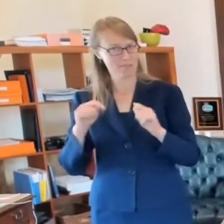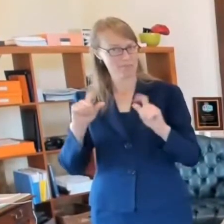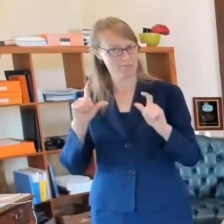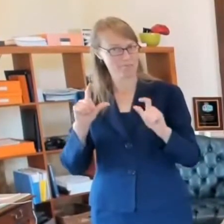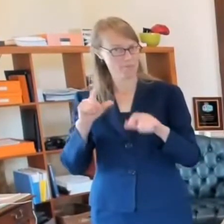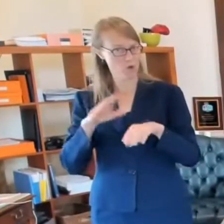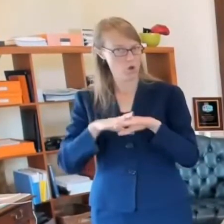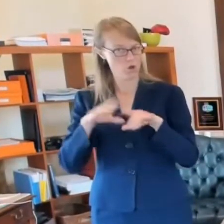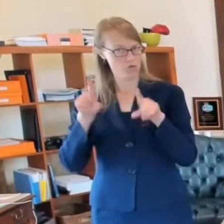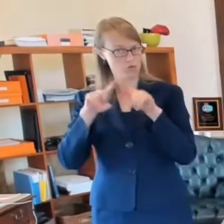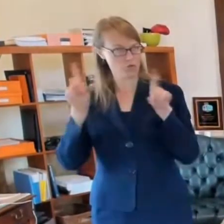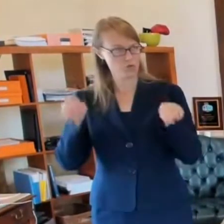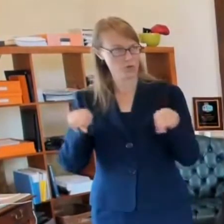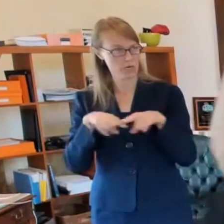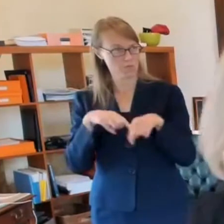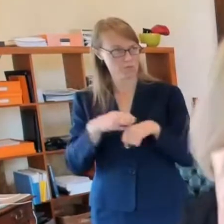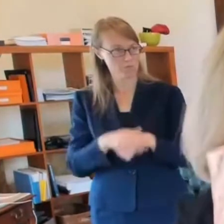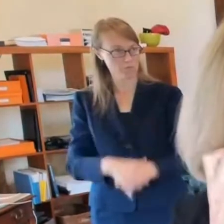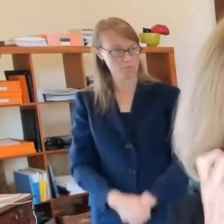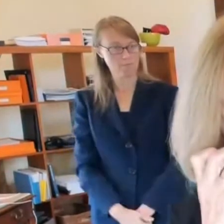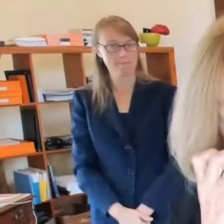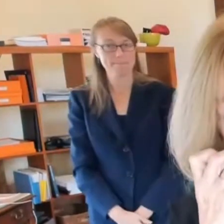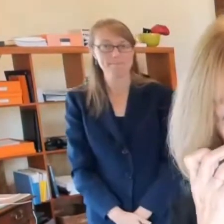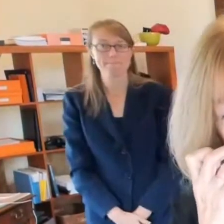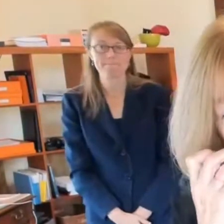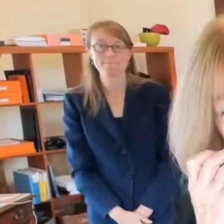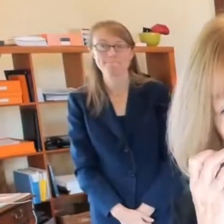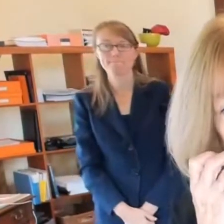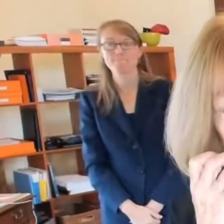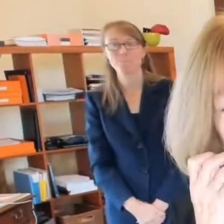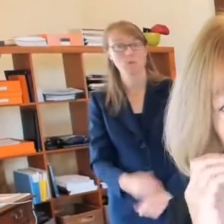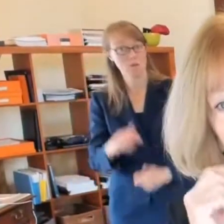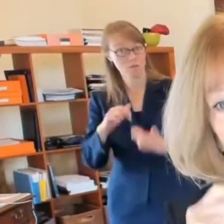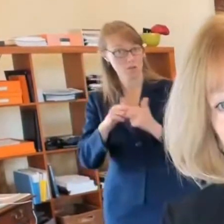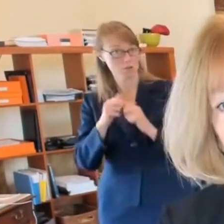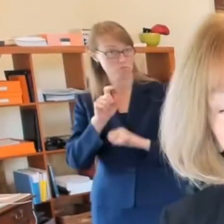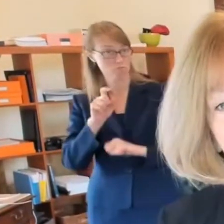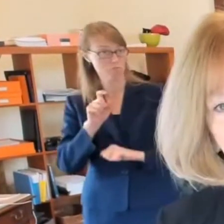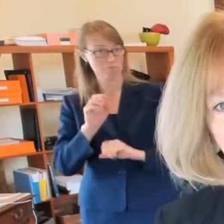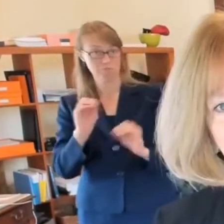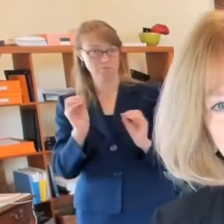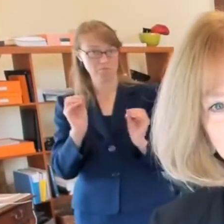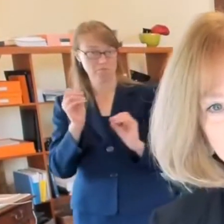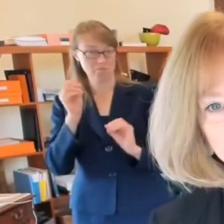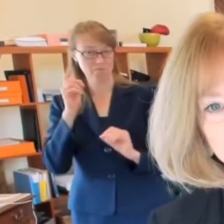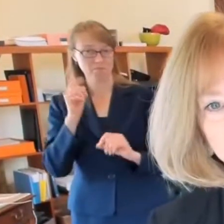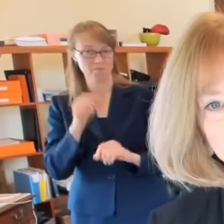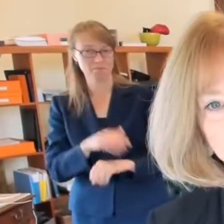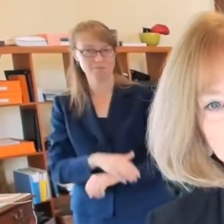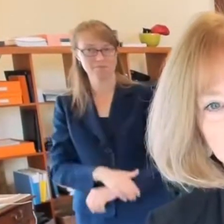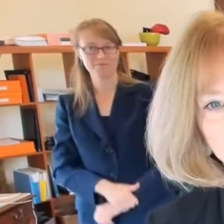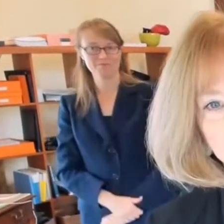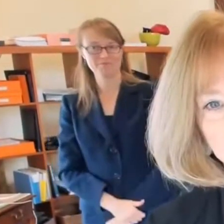here? Huh. No. We think not. Run later.